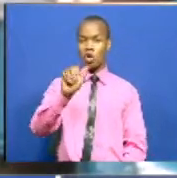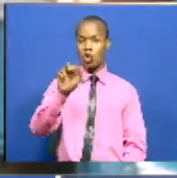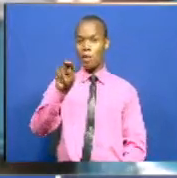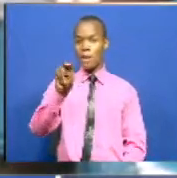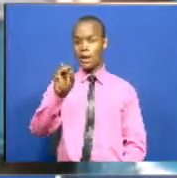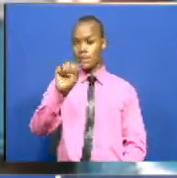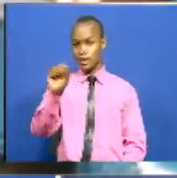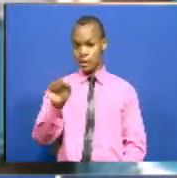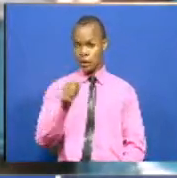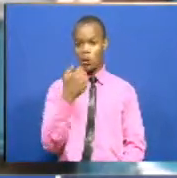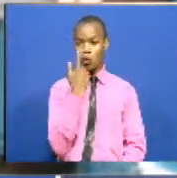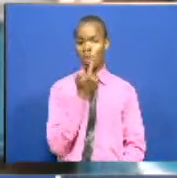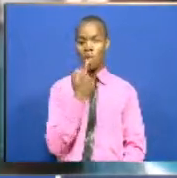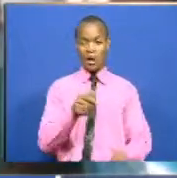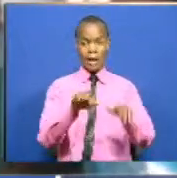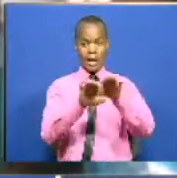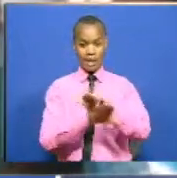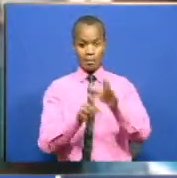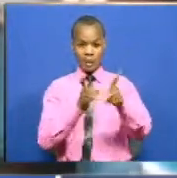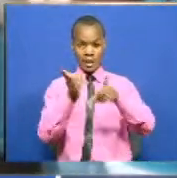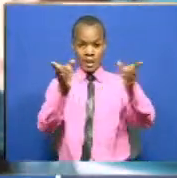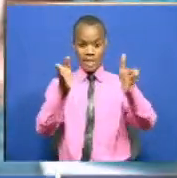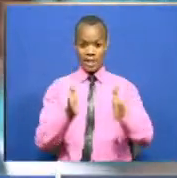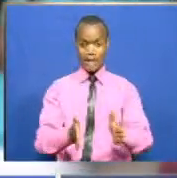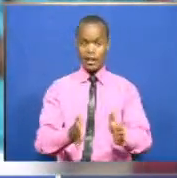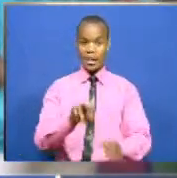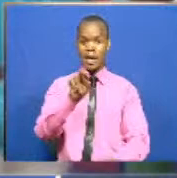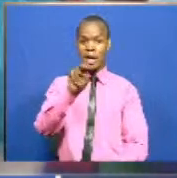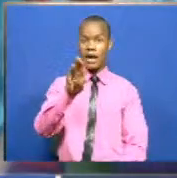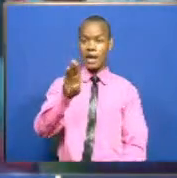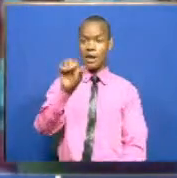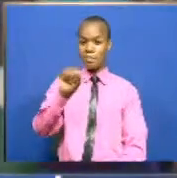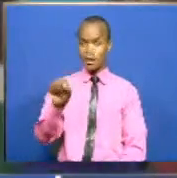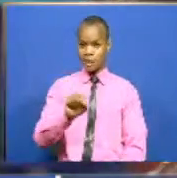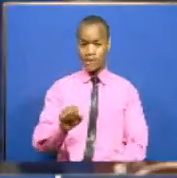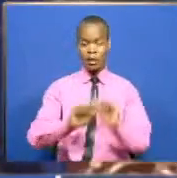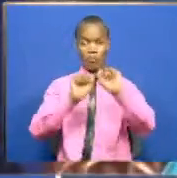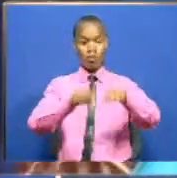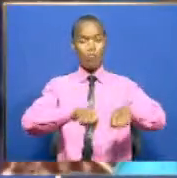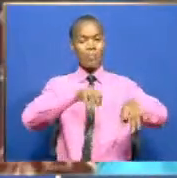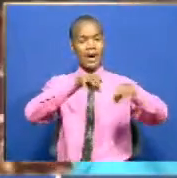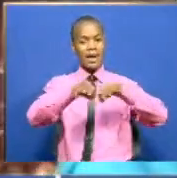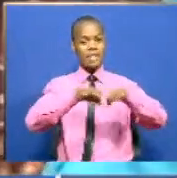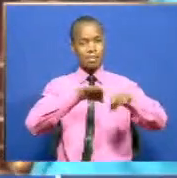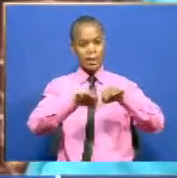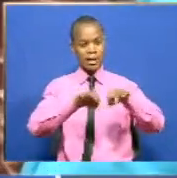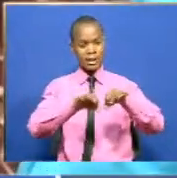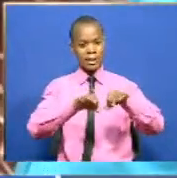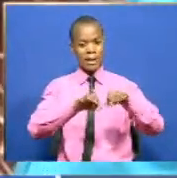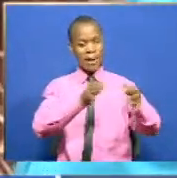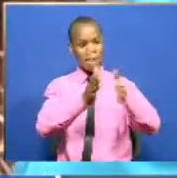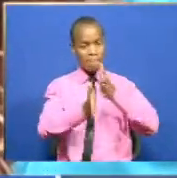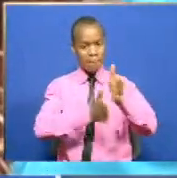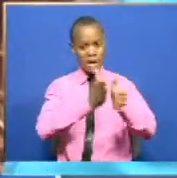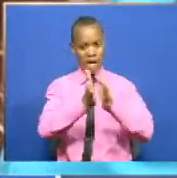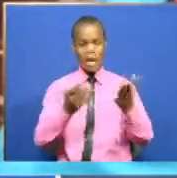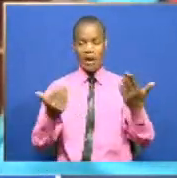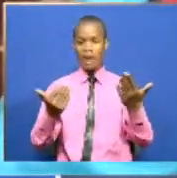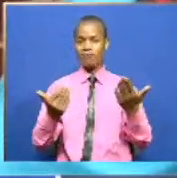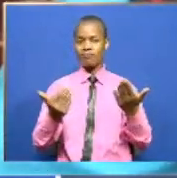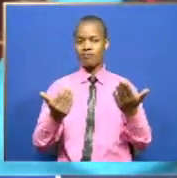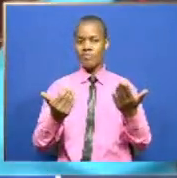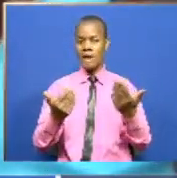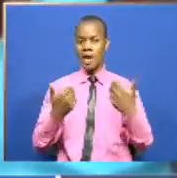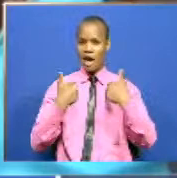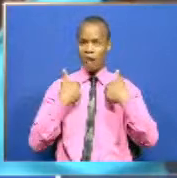Services at Nairobi Metropolitan Services, to be able to shed more light on our intentions to have these nationally when